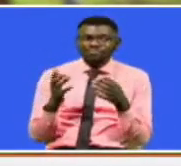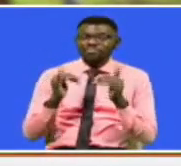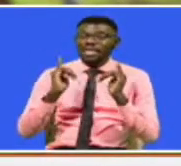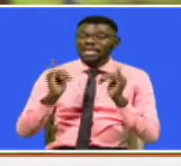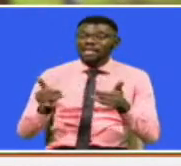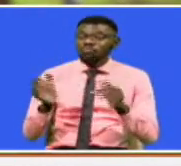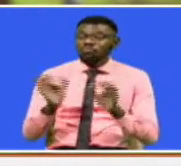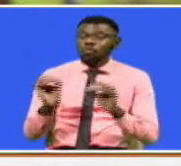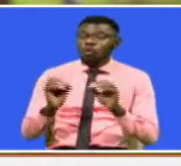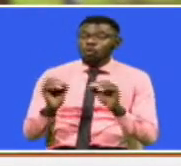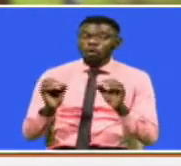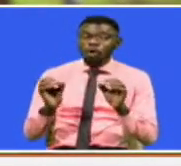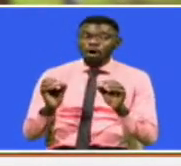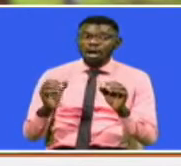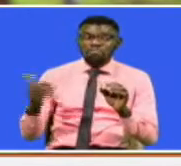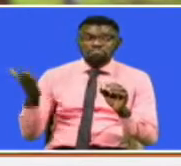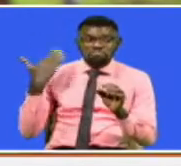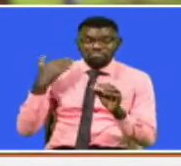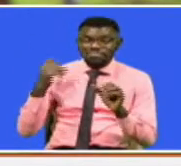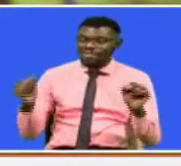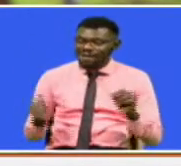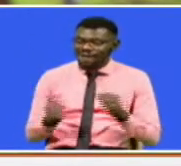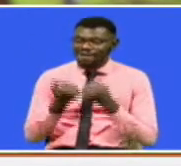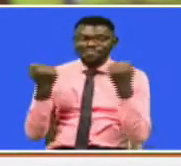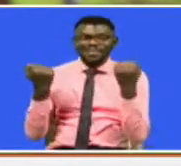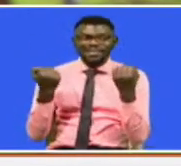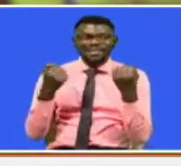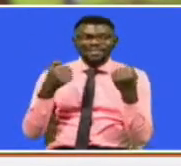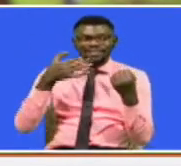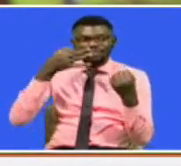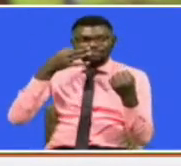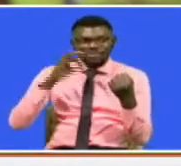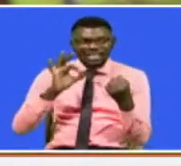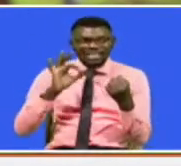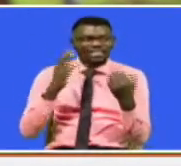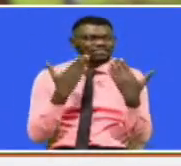happening with Trump. It's what was happening in